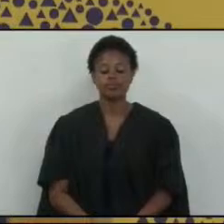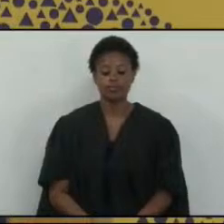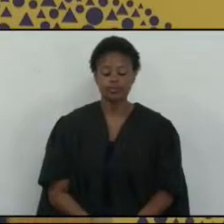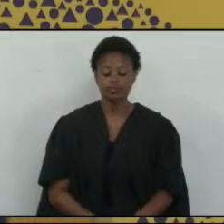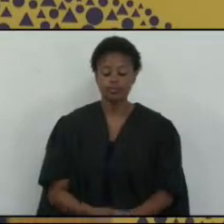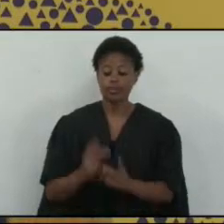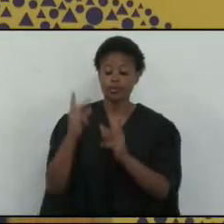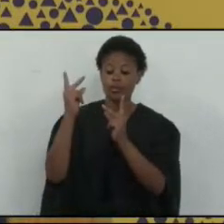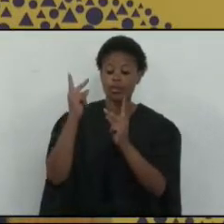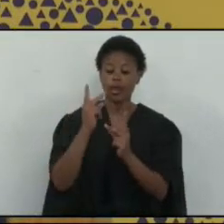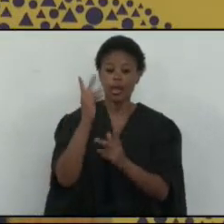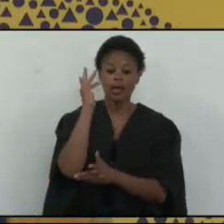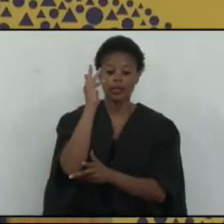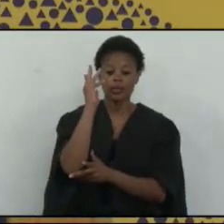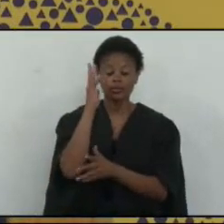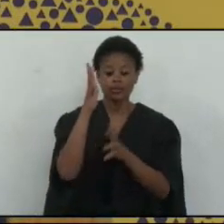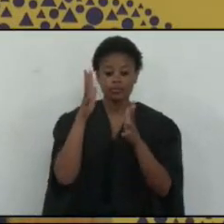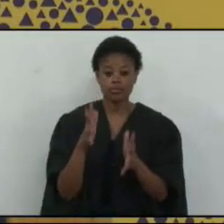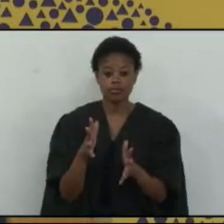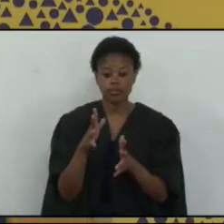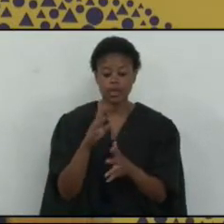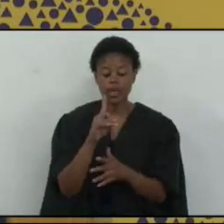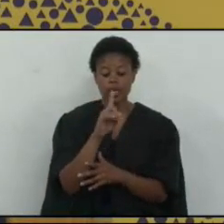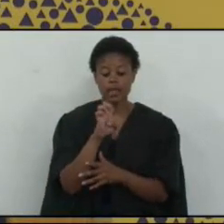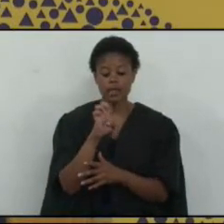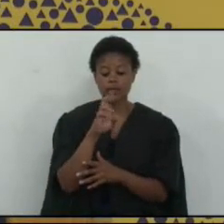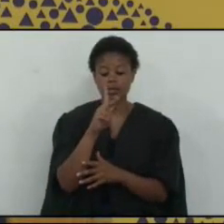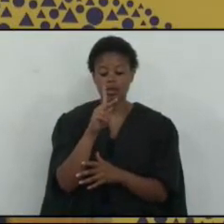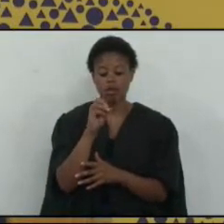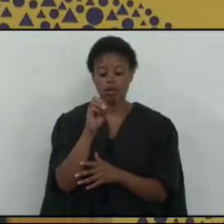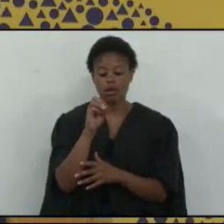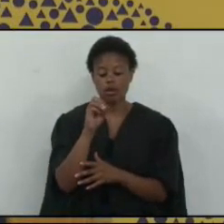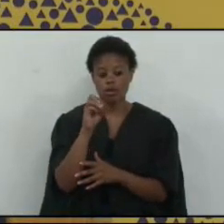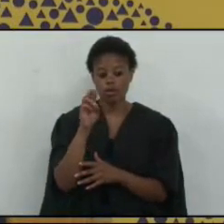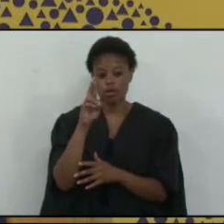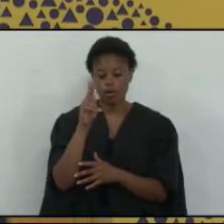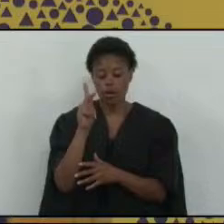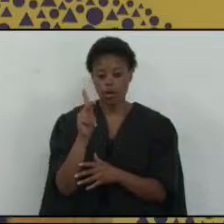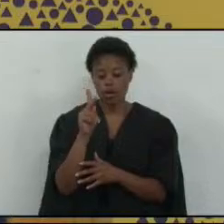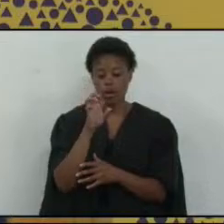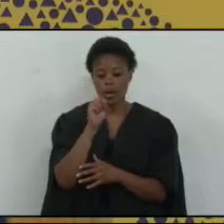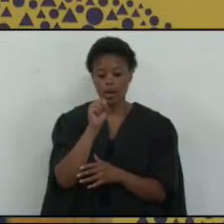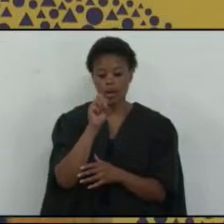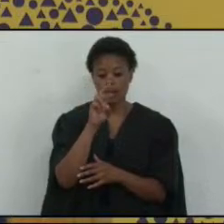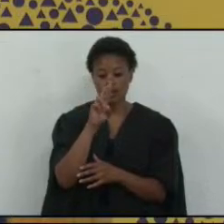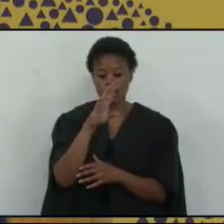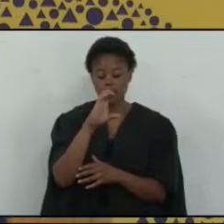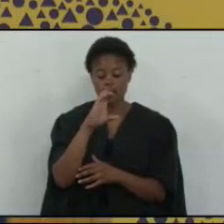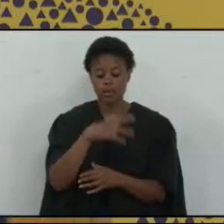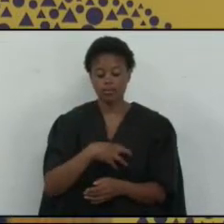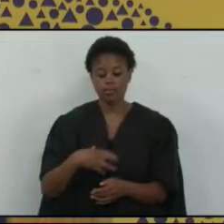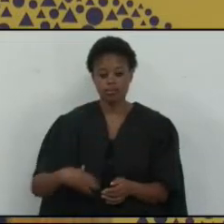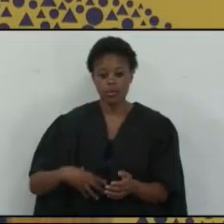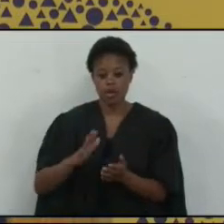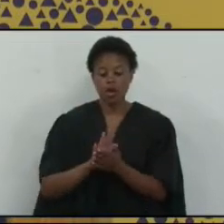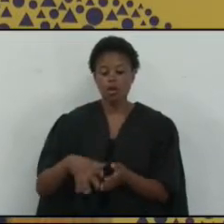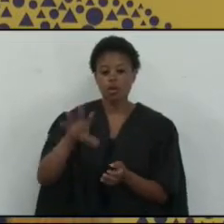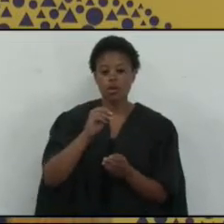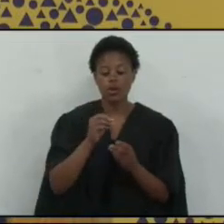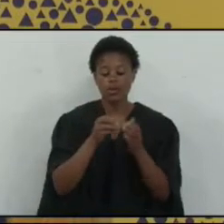speaker, Ms. Rochelle de Kock, ISRC President, and all student leaders